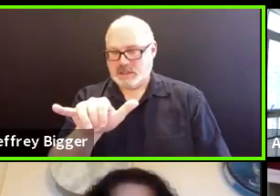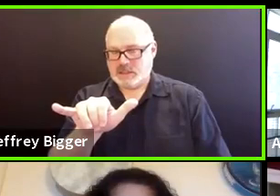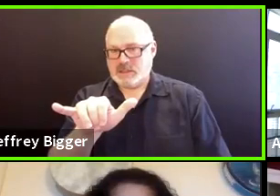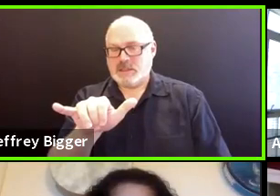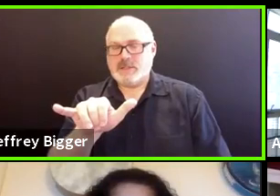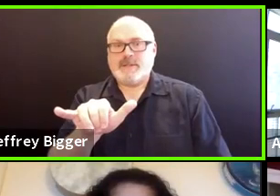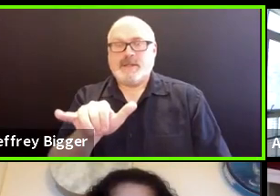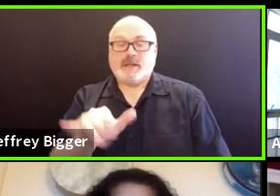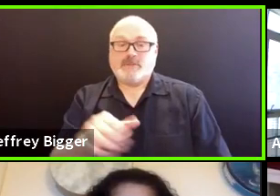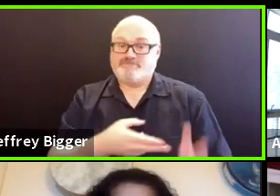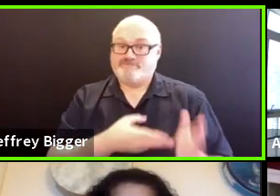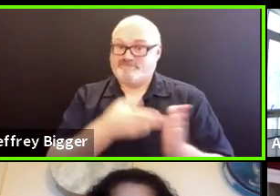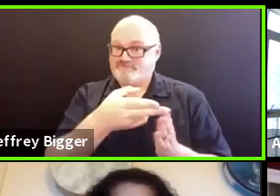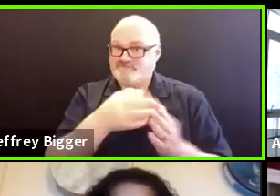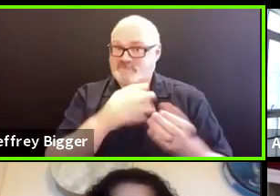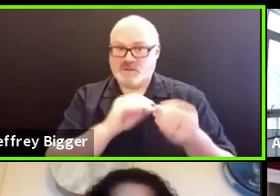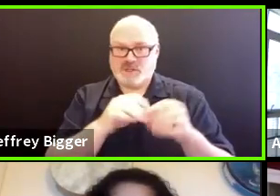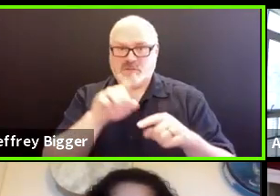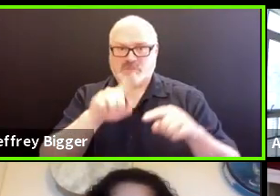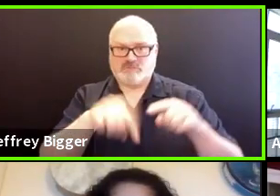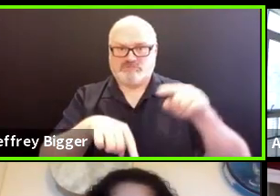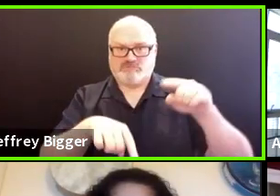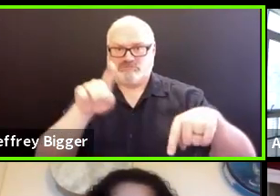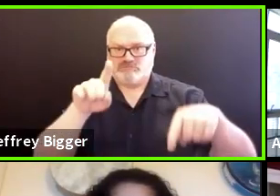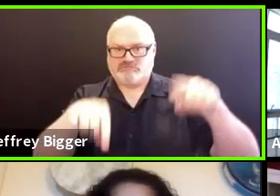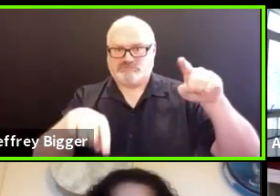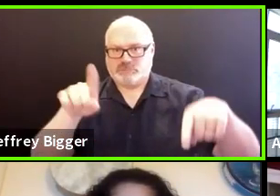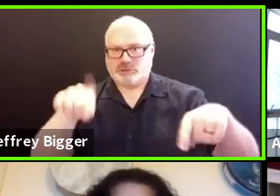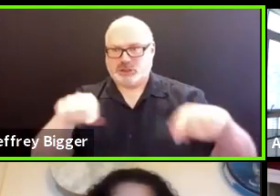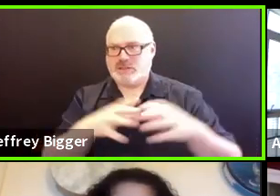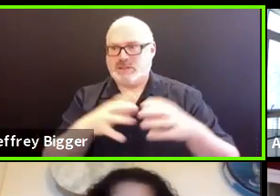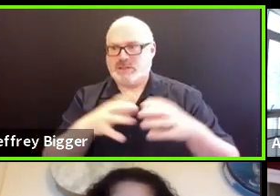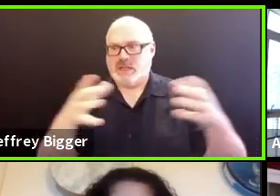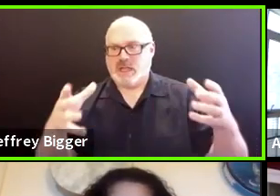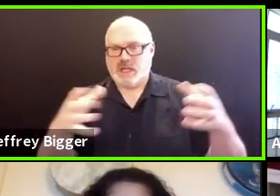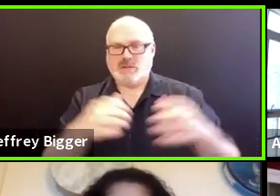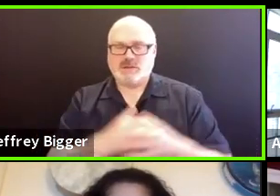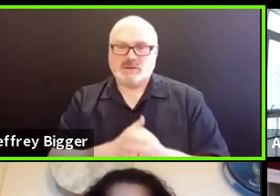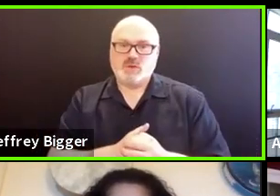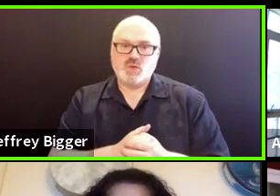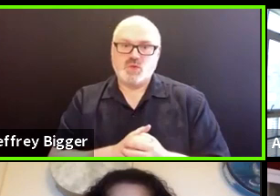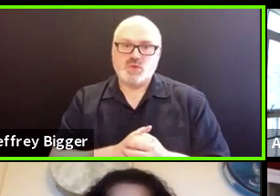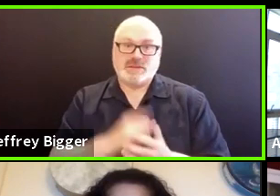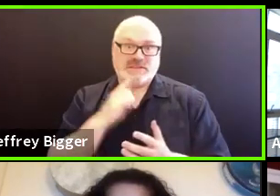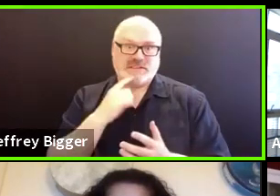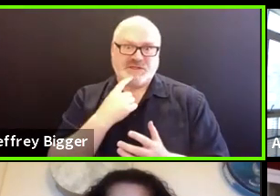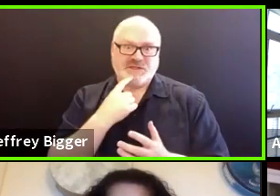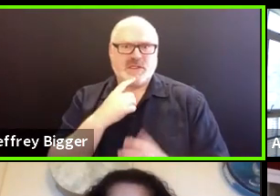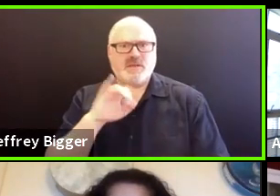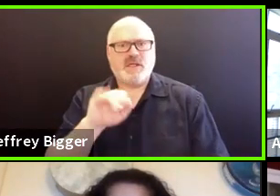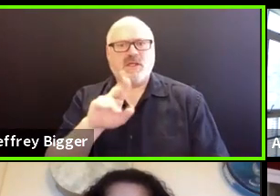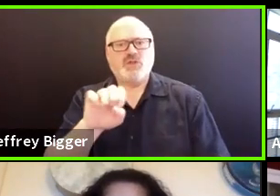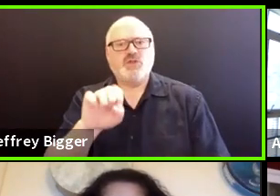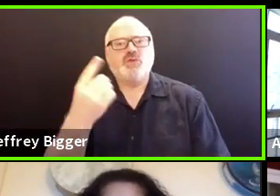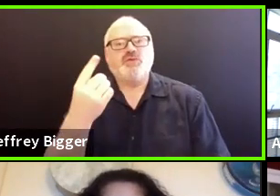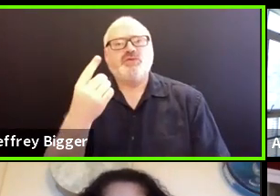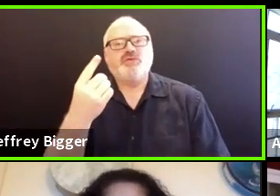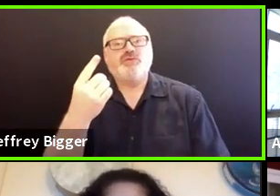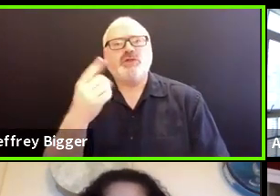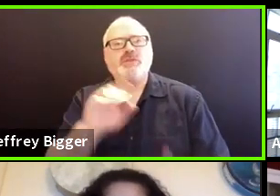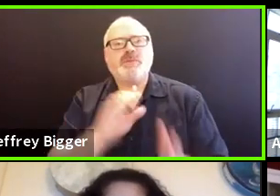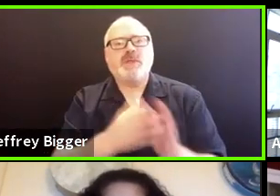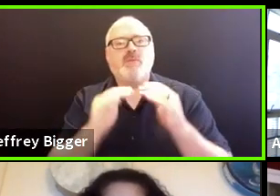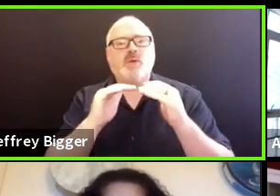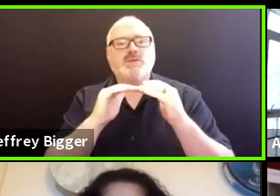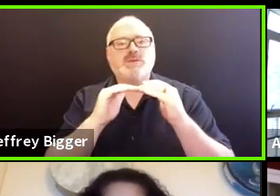And frankly, the numbers fluctuated dramatically. And then since about June 1st, it has stabilized right